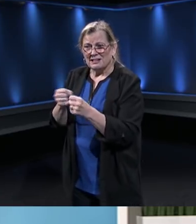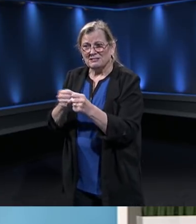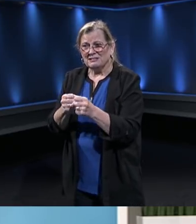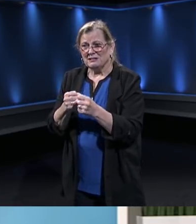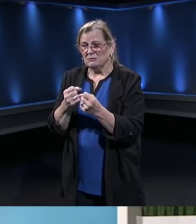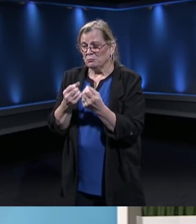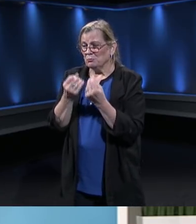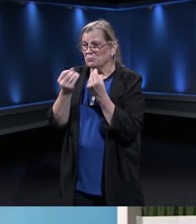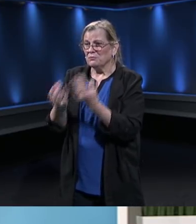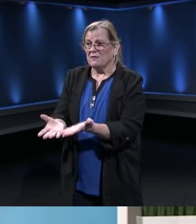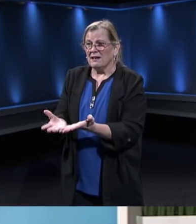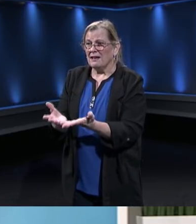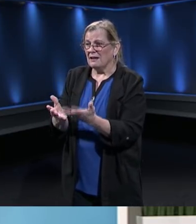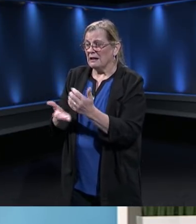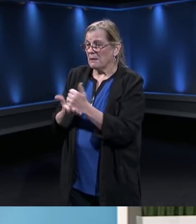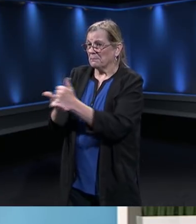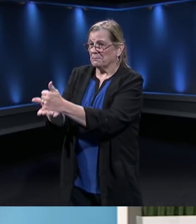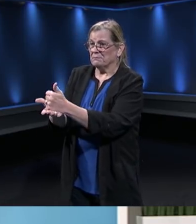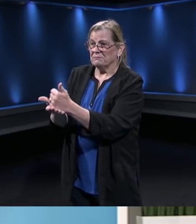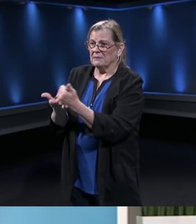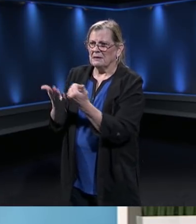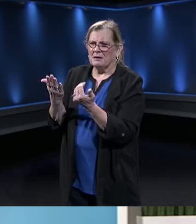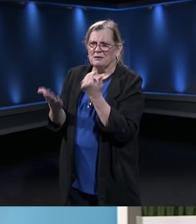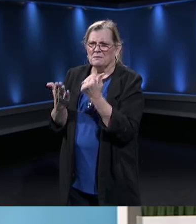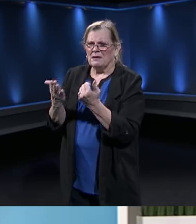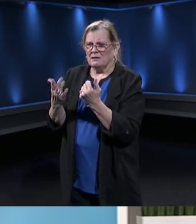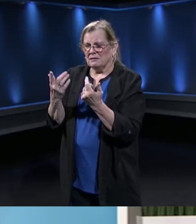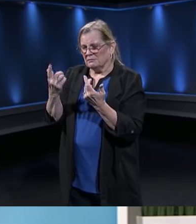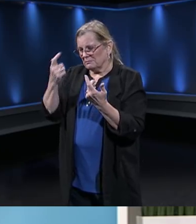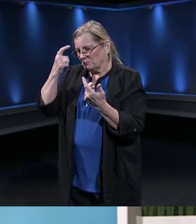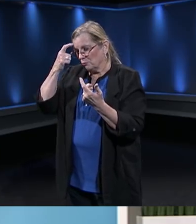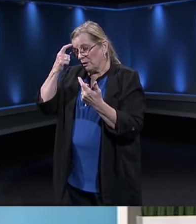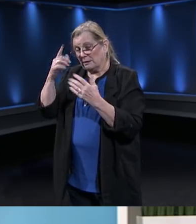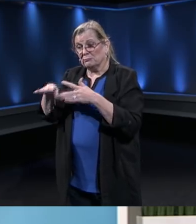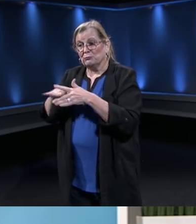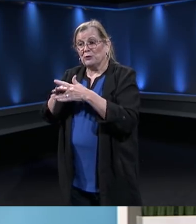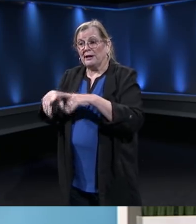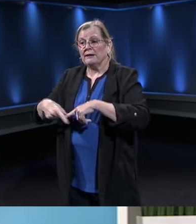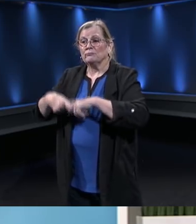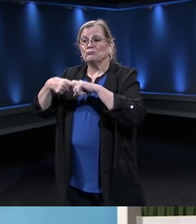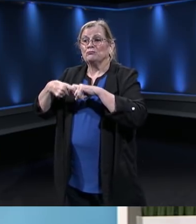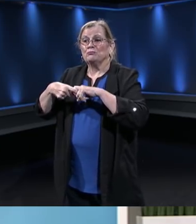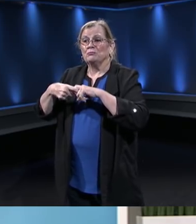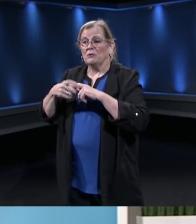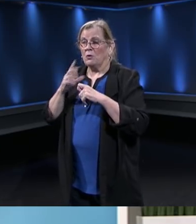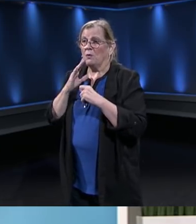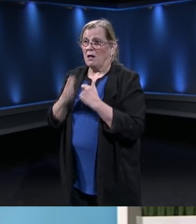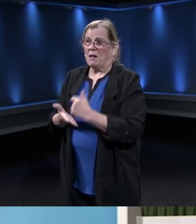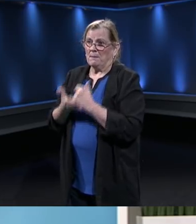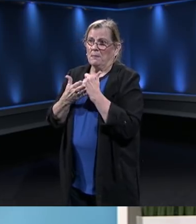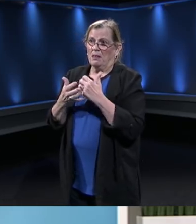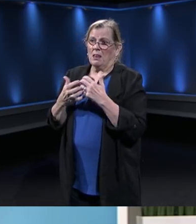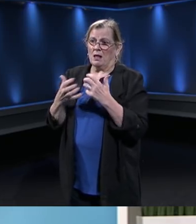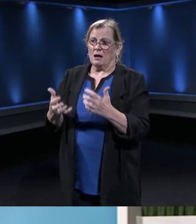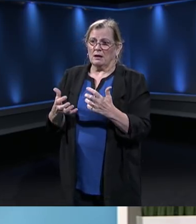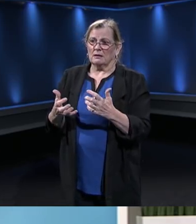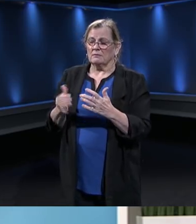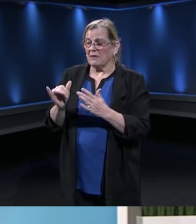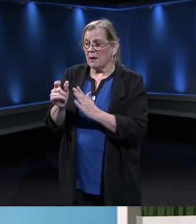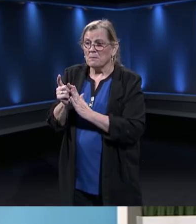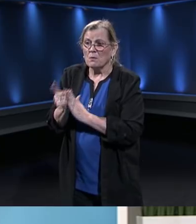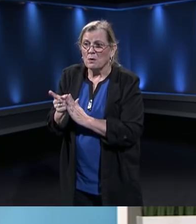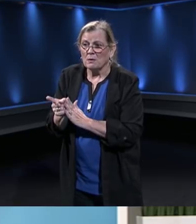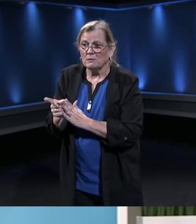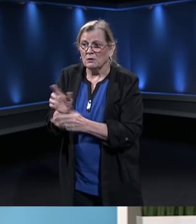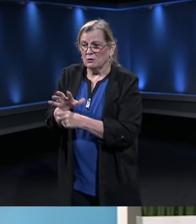need extra brain breaks, as they call them in elementary school, we know that those are really good for kids and help them in that moment de-stress and come back to